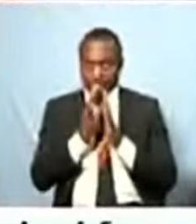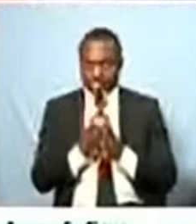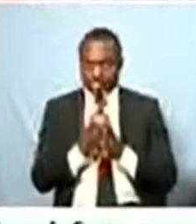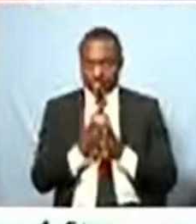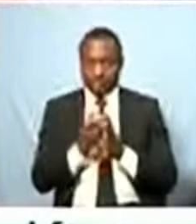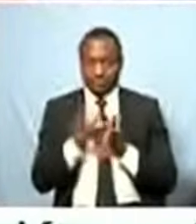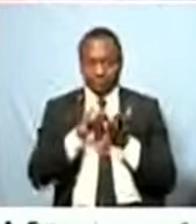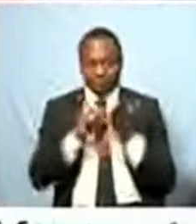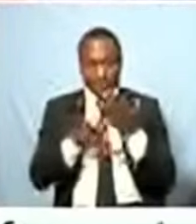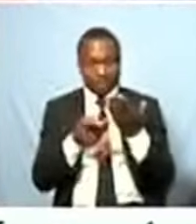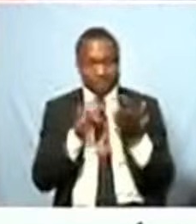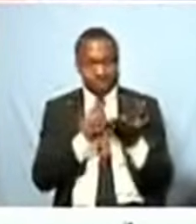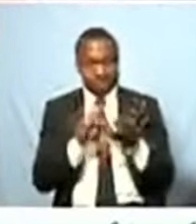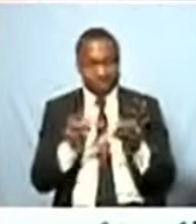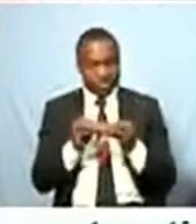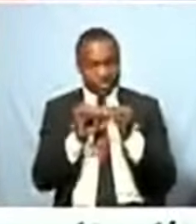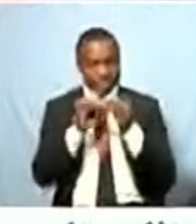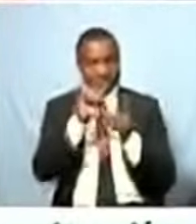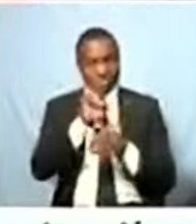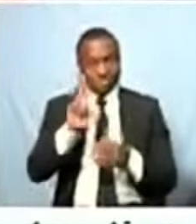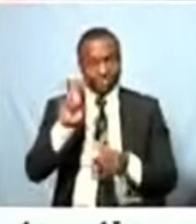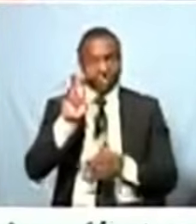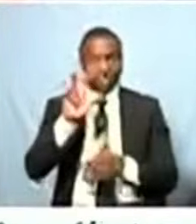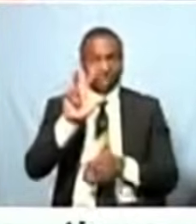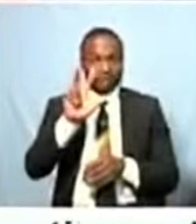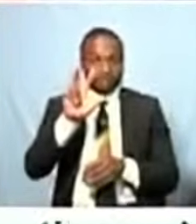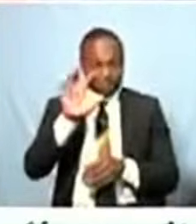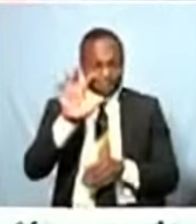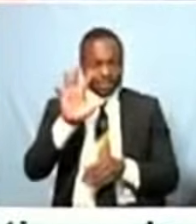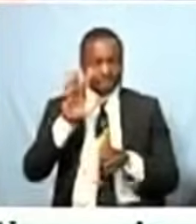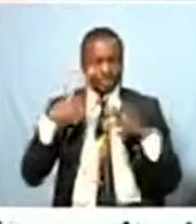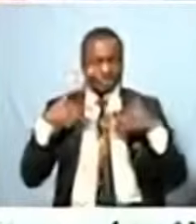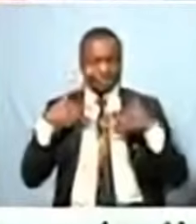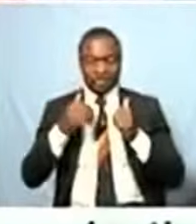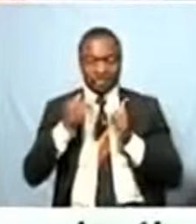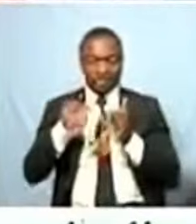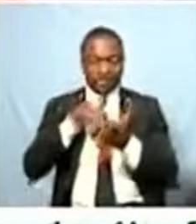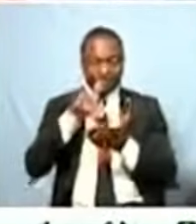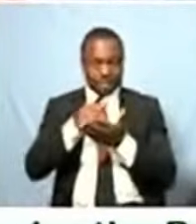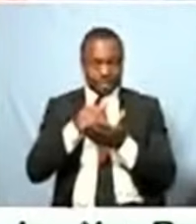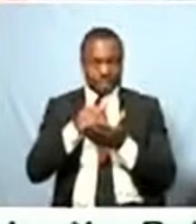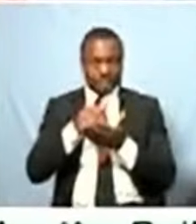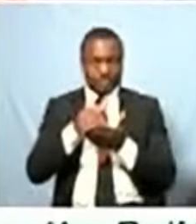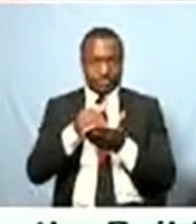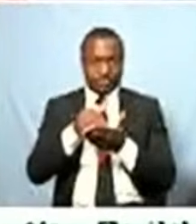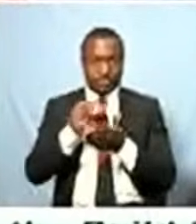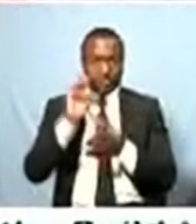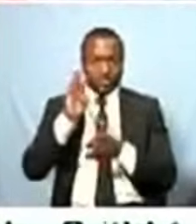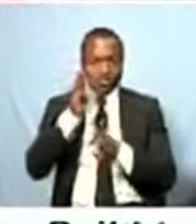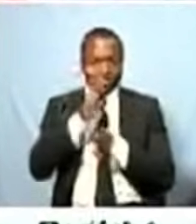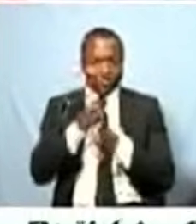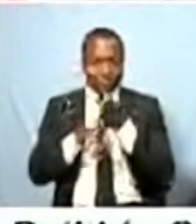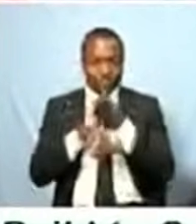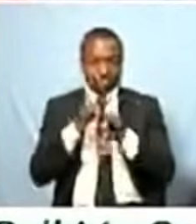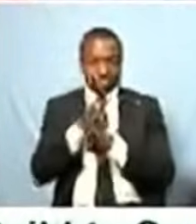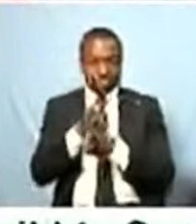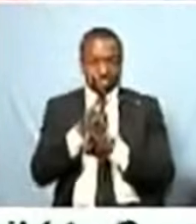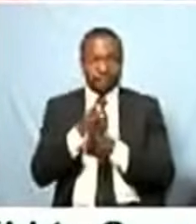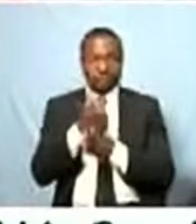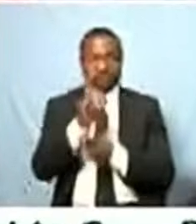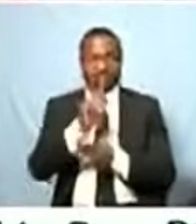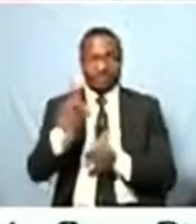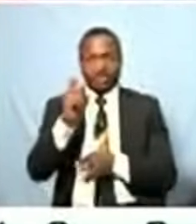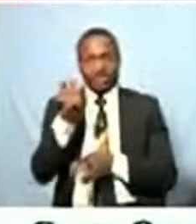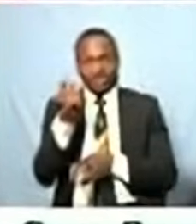the program, a total of 235 health centers is earmarked for construction, with